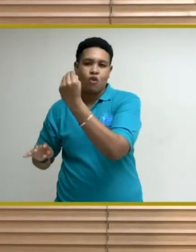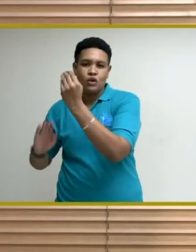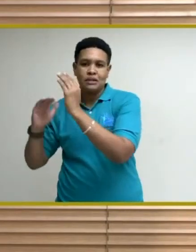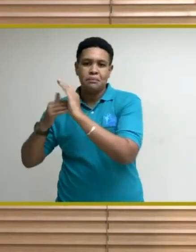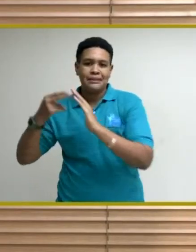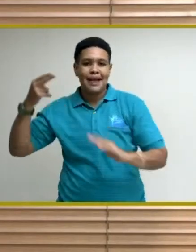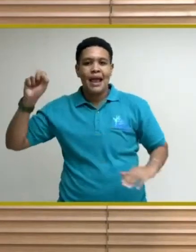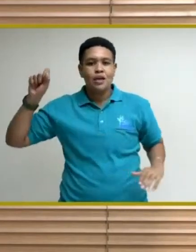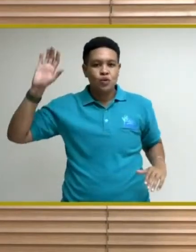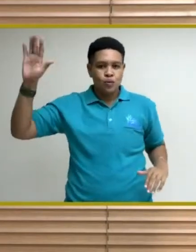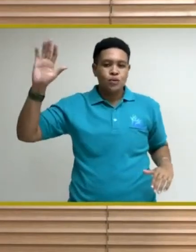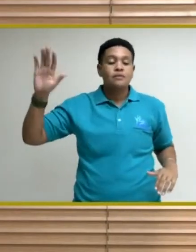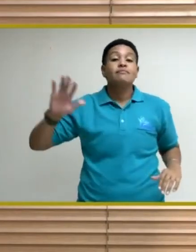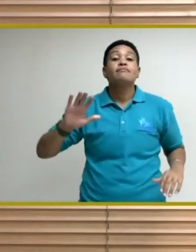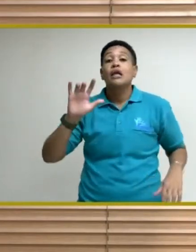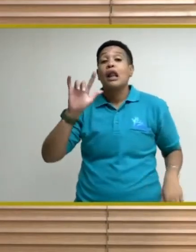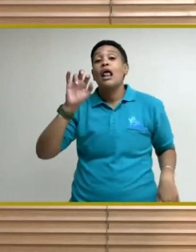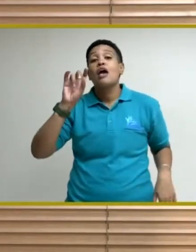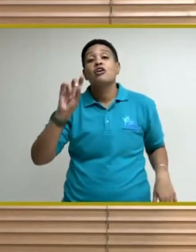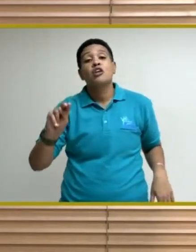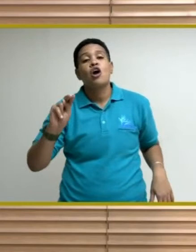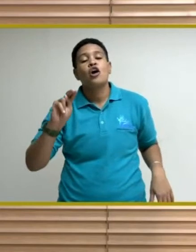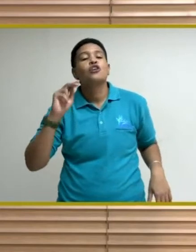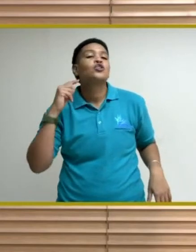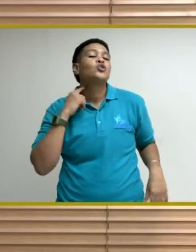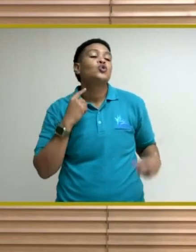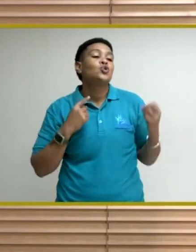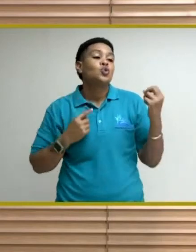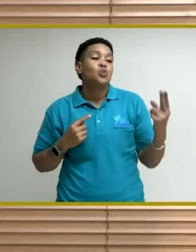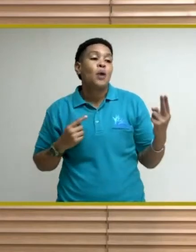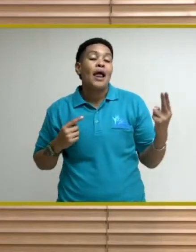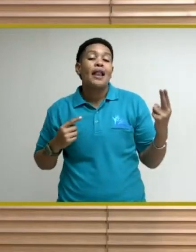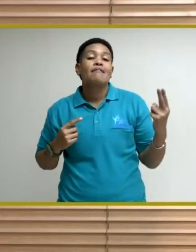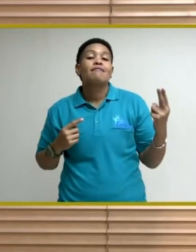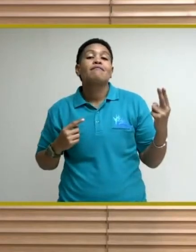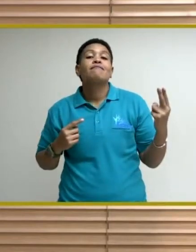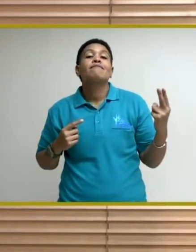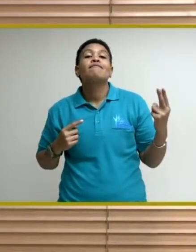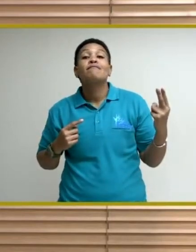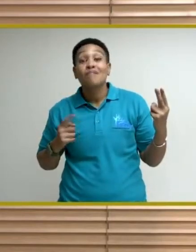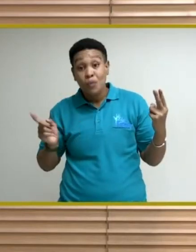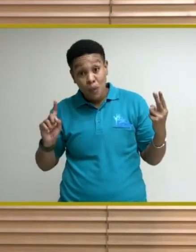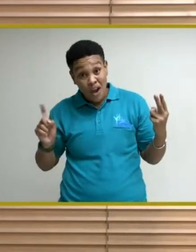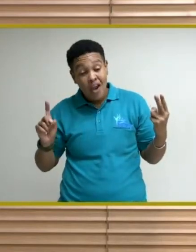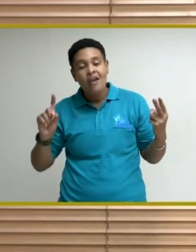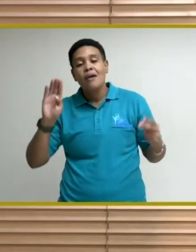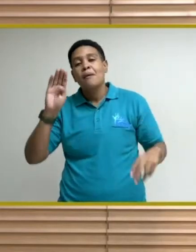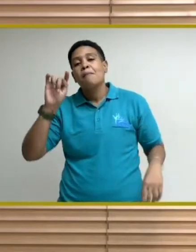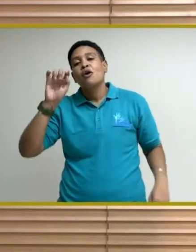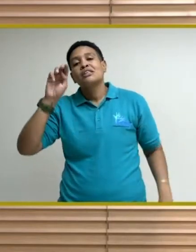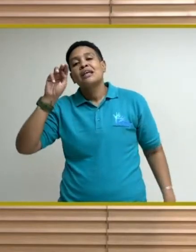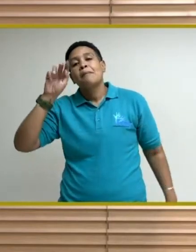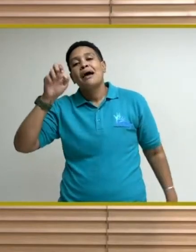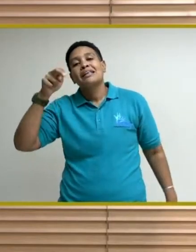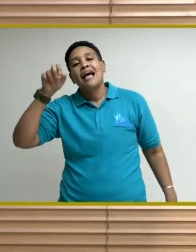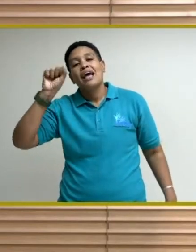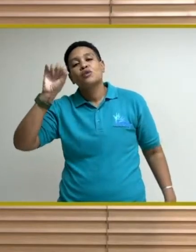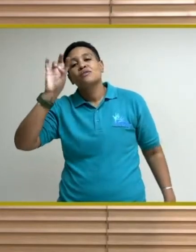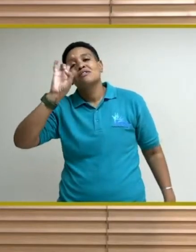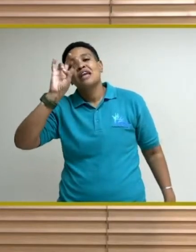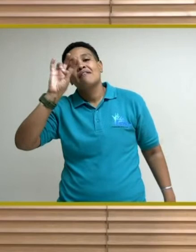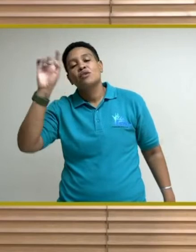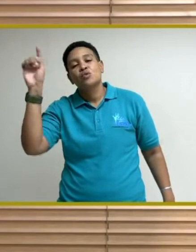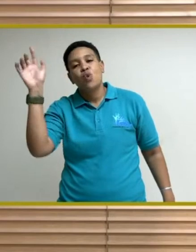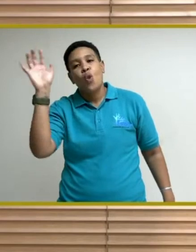In Clarendon, it's June 12th, 2021, Bustamante High School from 7 a.m. to 5